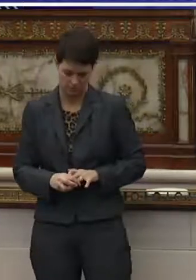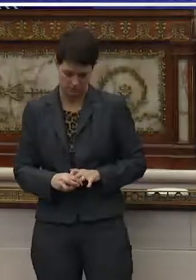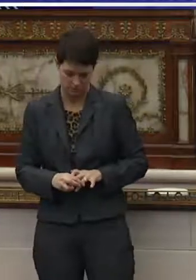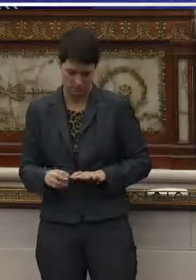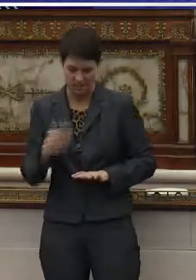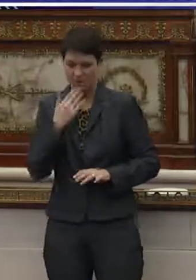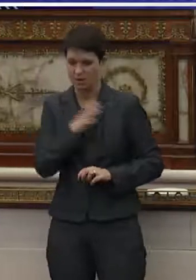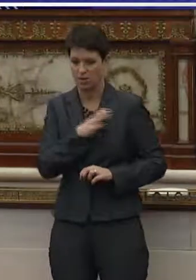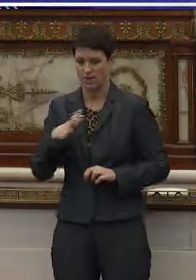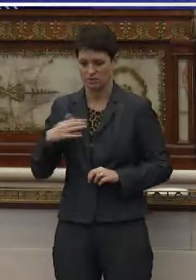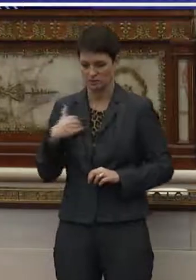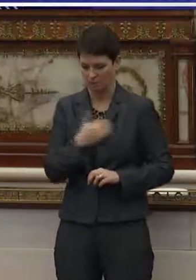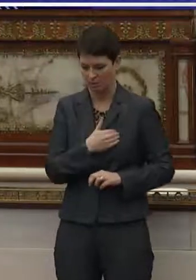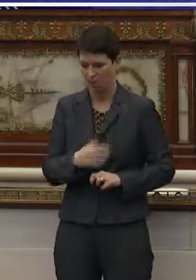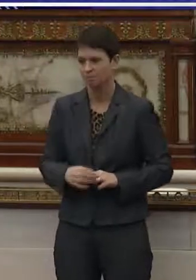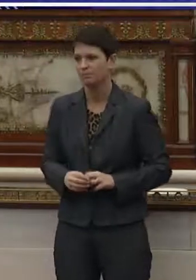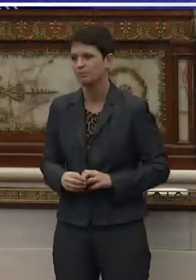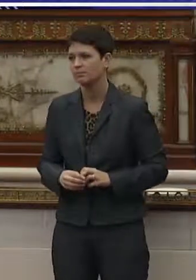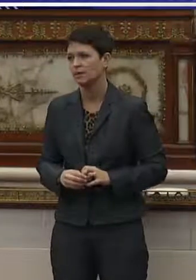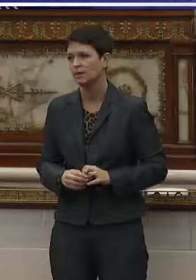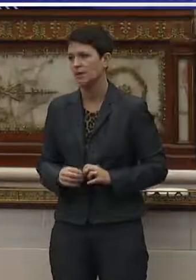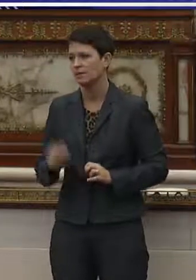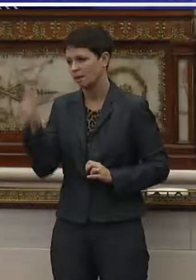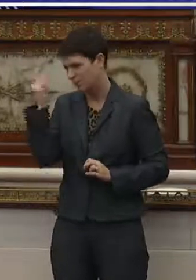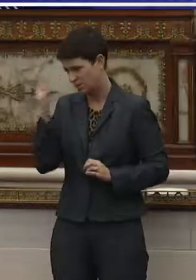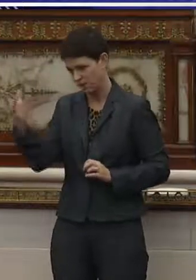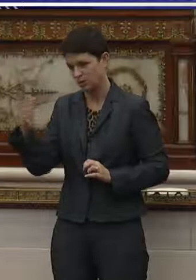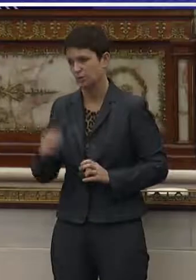Thank you, Council Member. Let me just say